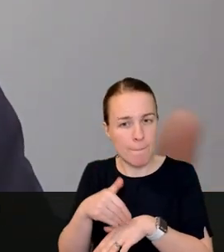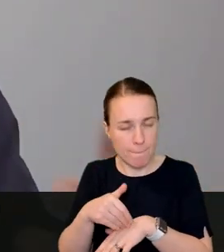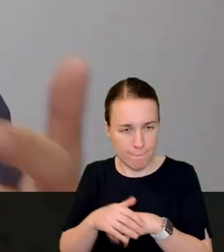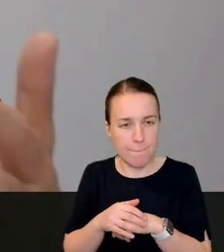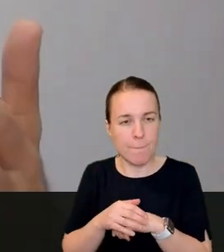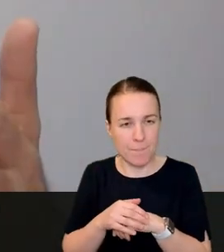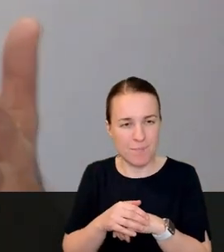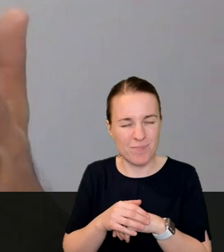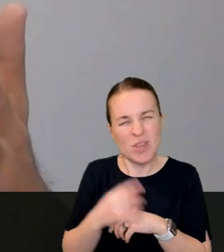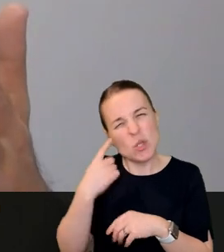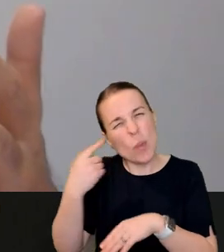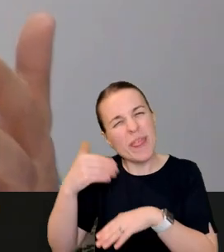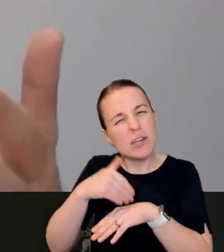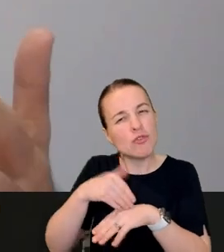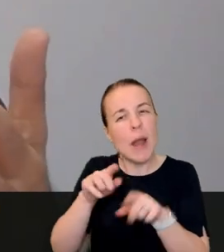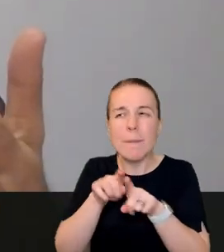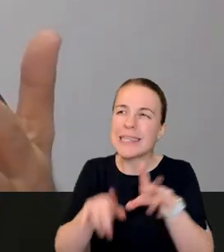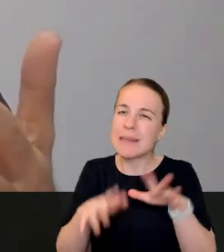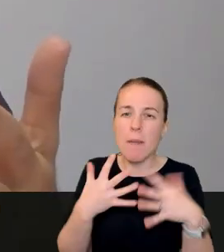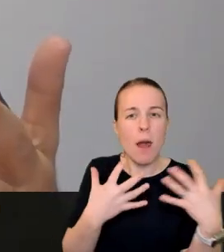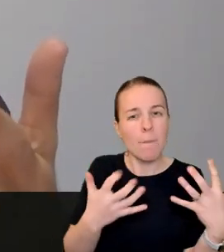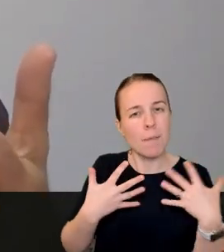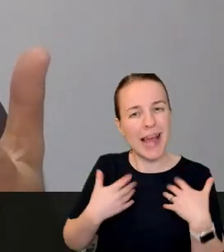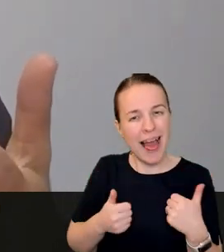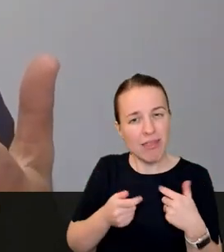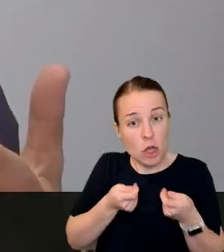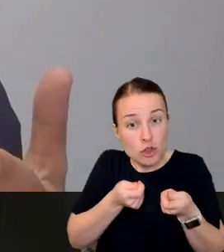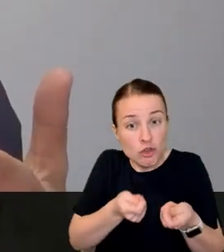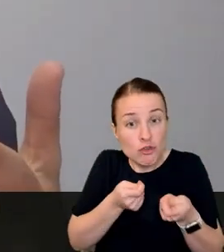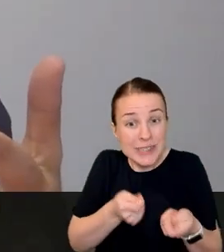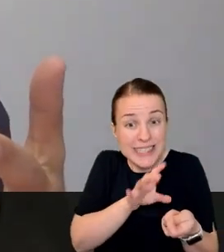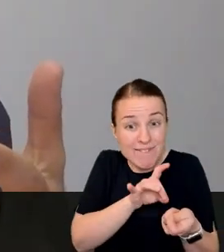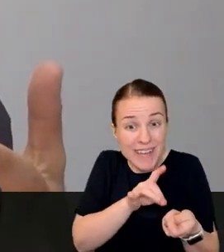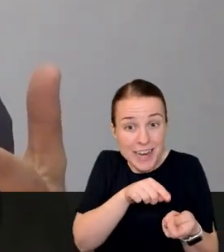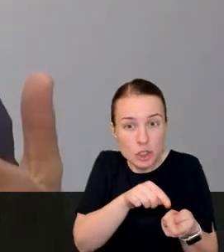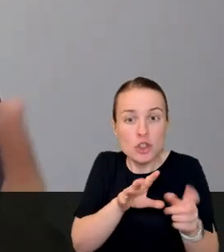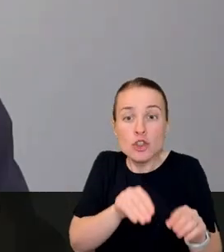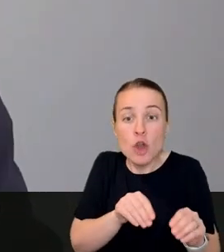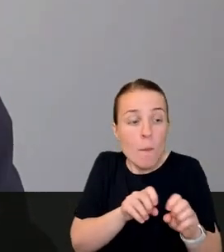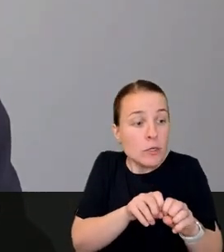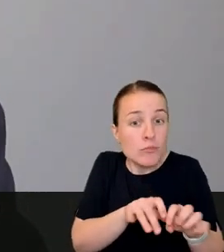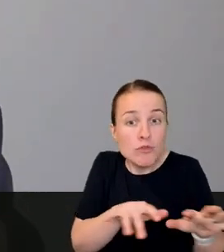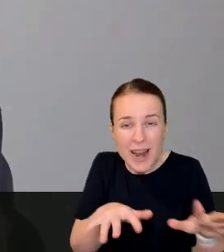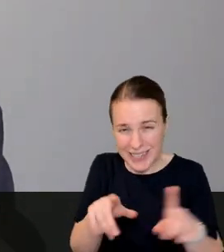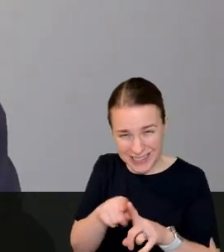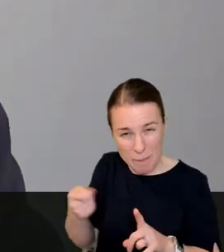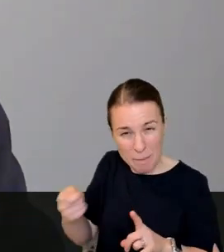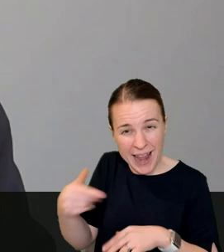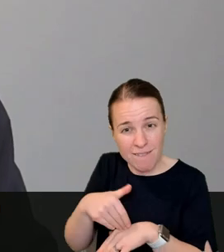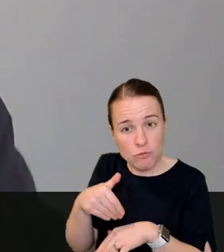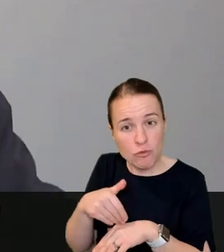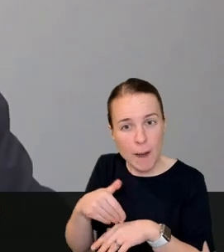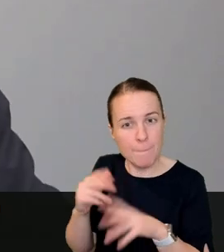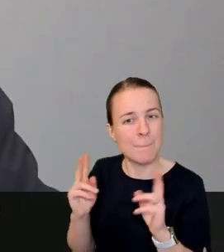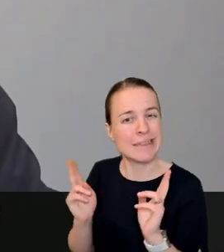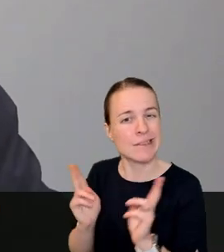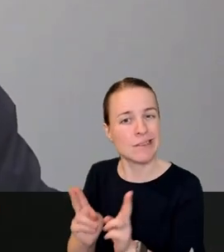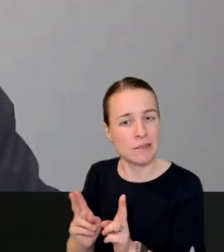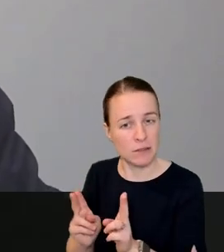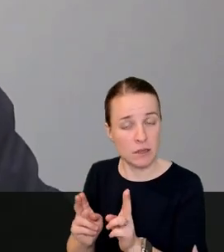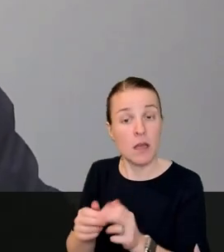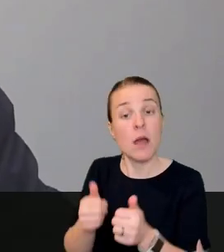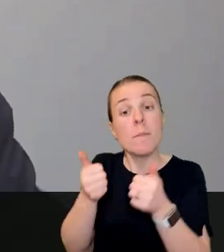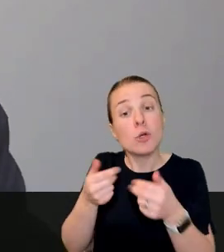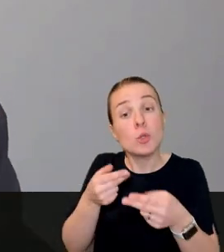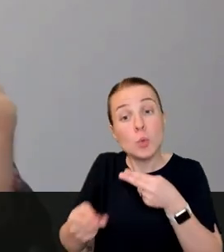health issue. Treat the infection, stop it spreading, stop an infection occurring in the first place. And here's the good news. Because of our investment